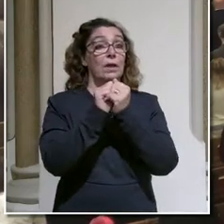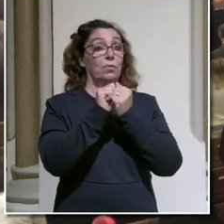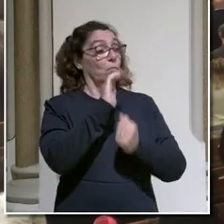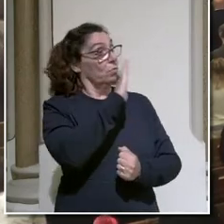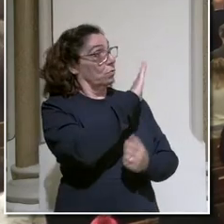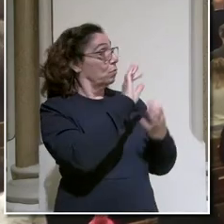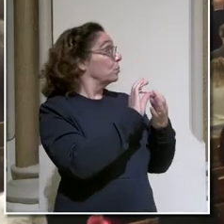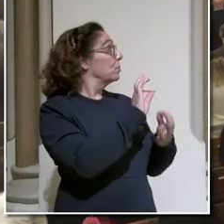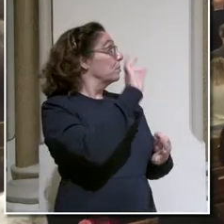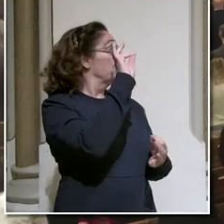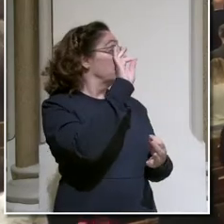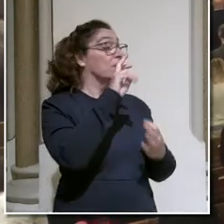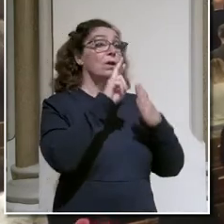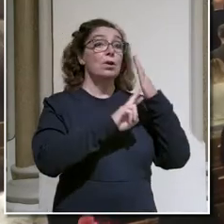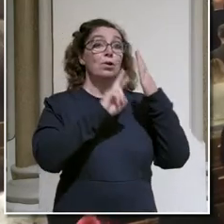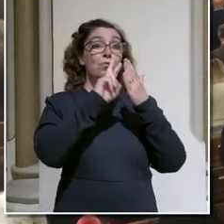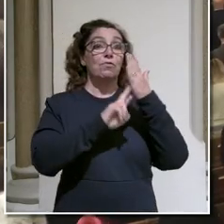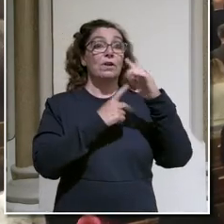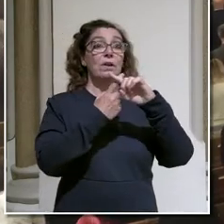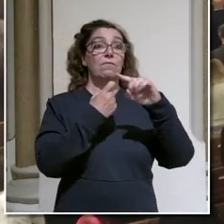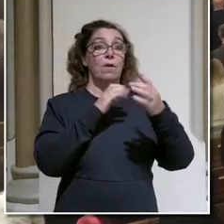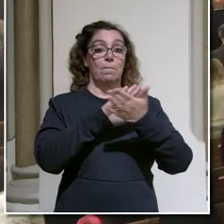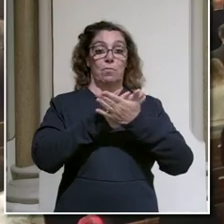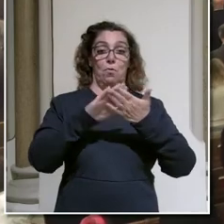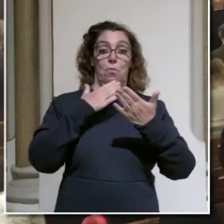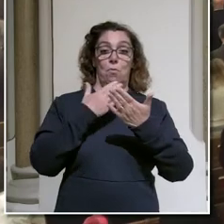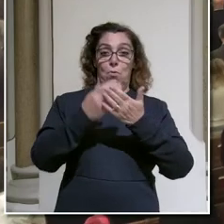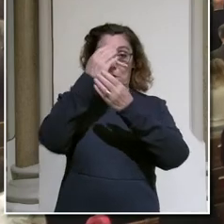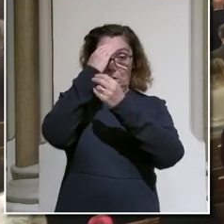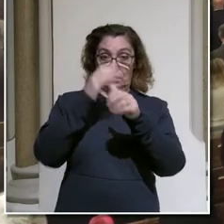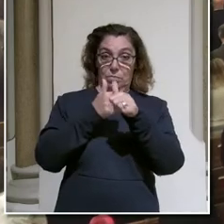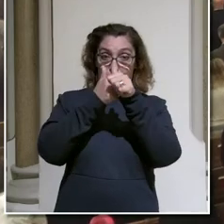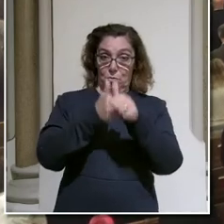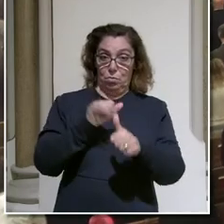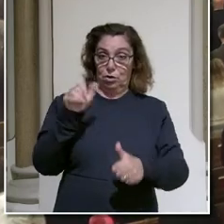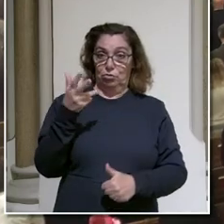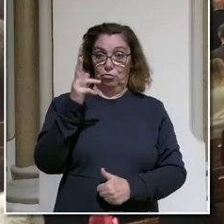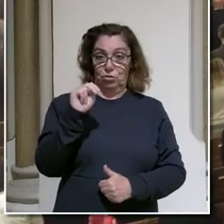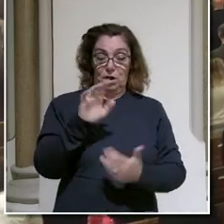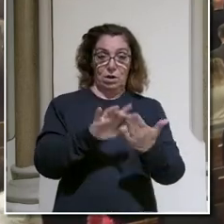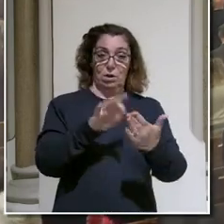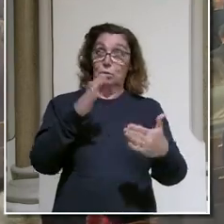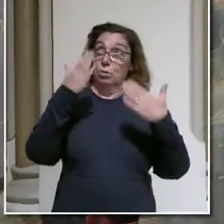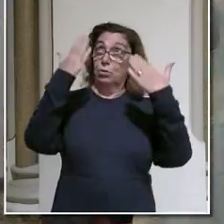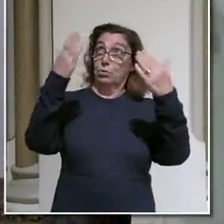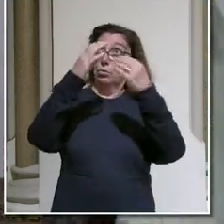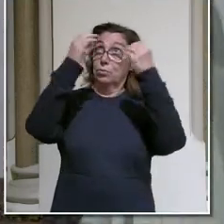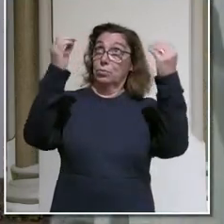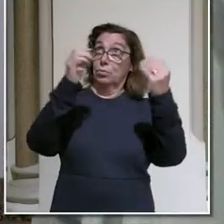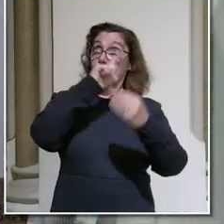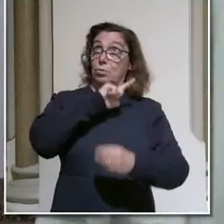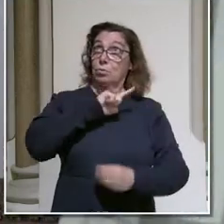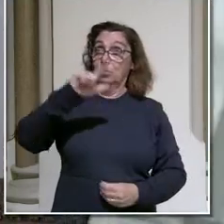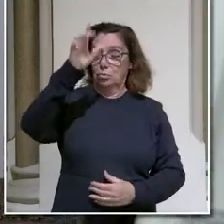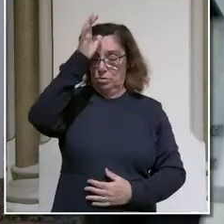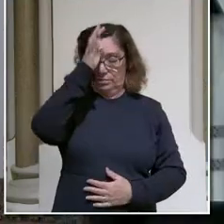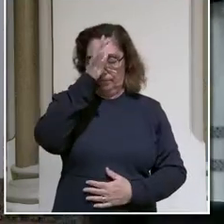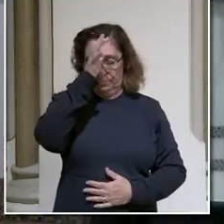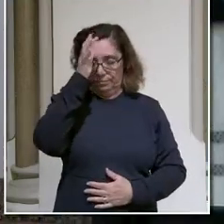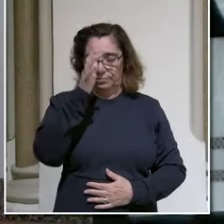With your spirit. A reading from the Holy Gospel according to John. Glory to you, O